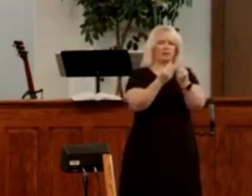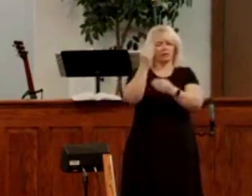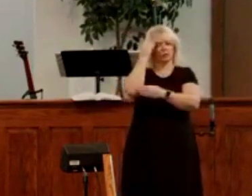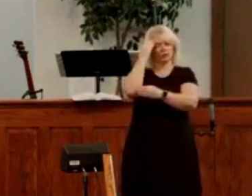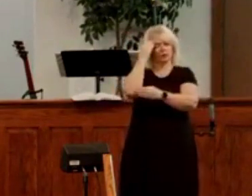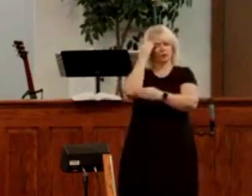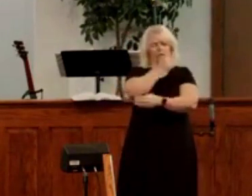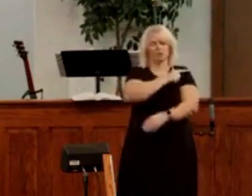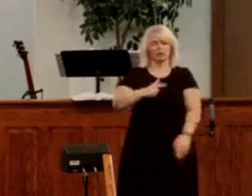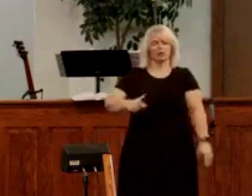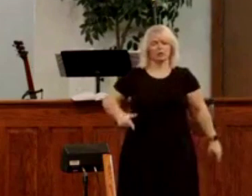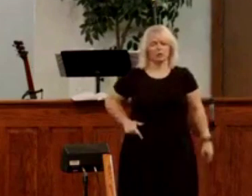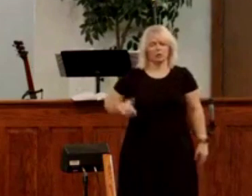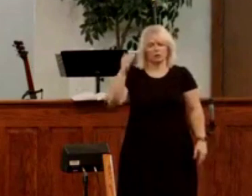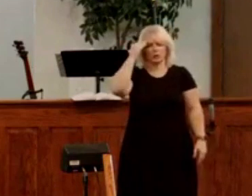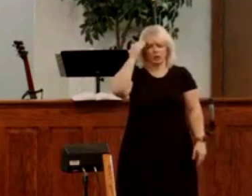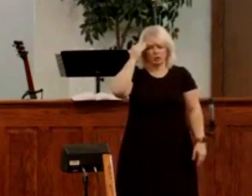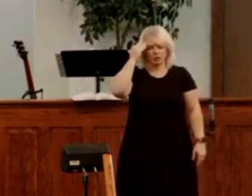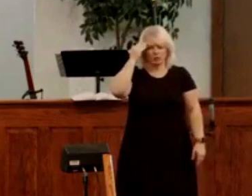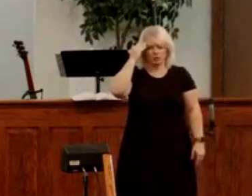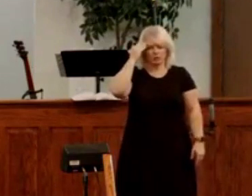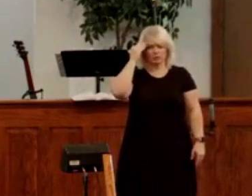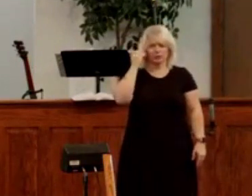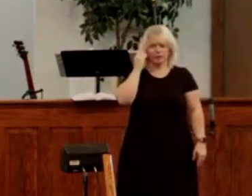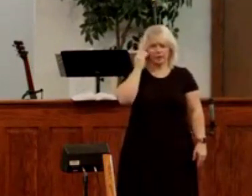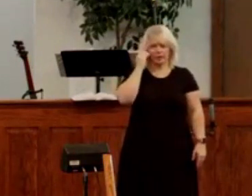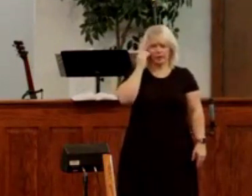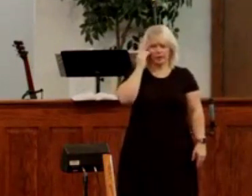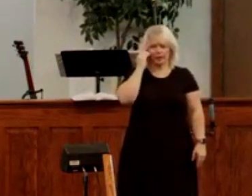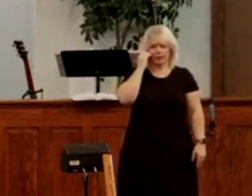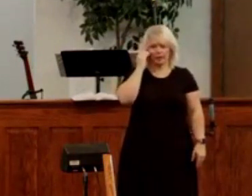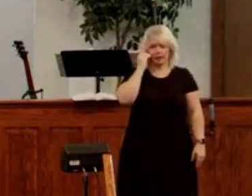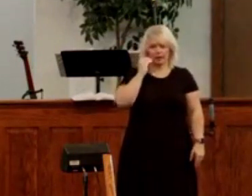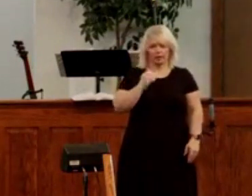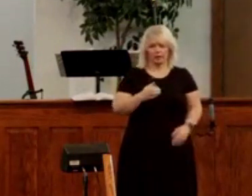us on these things, and we've been praying each... Yes, Beth?